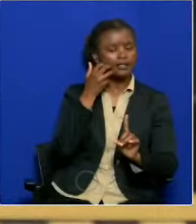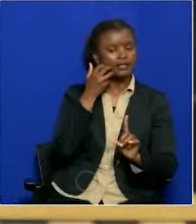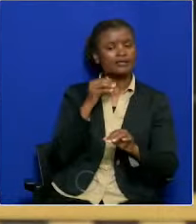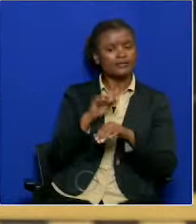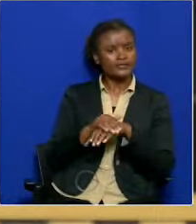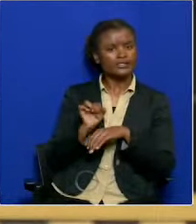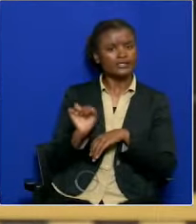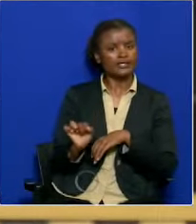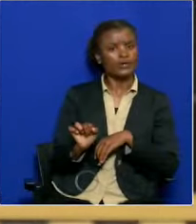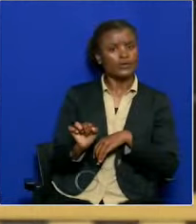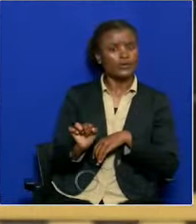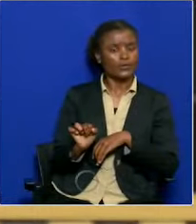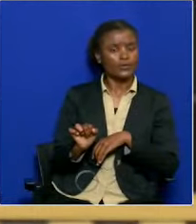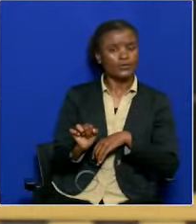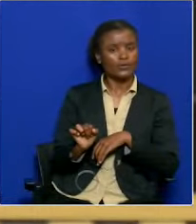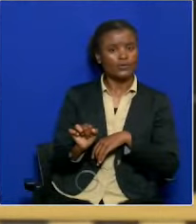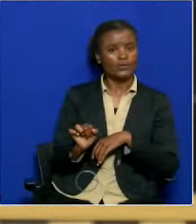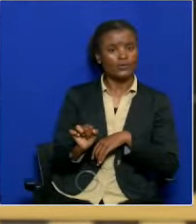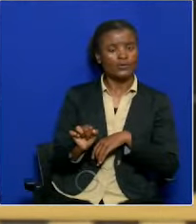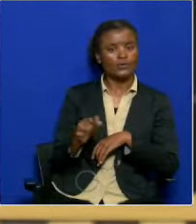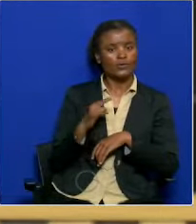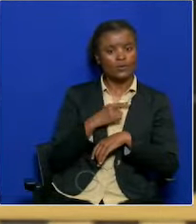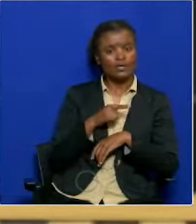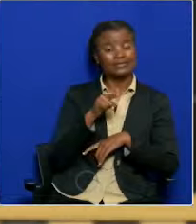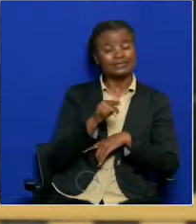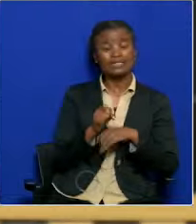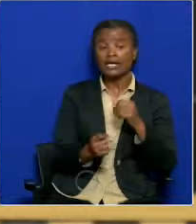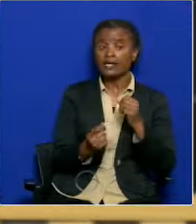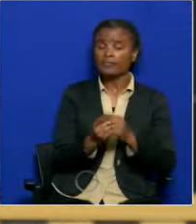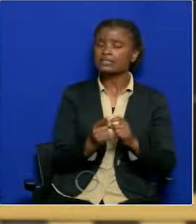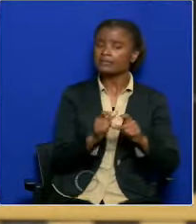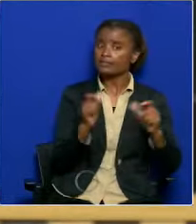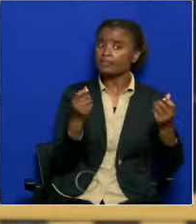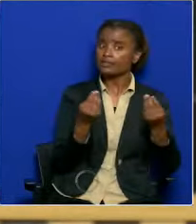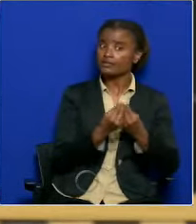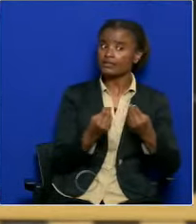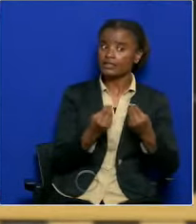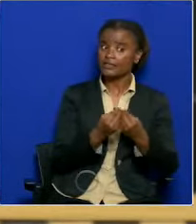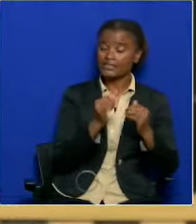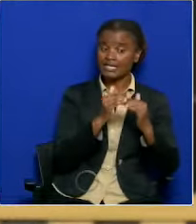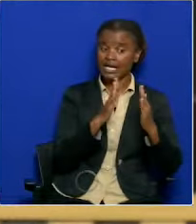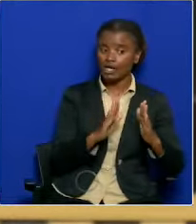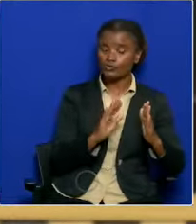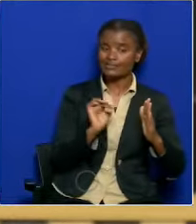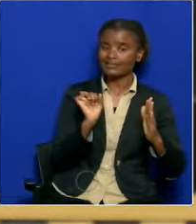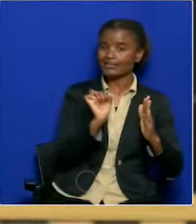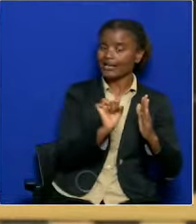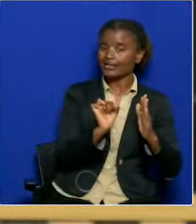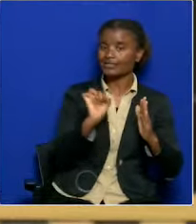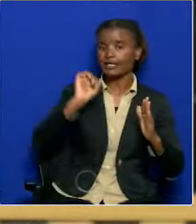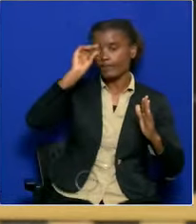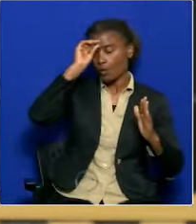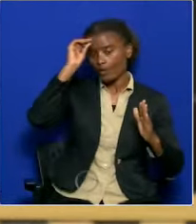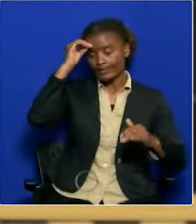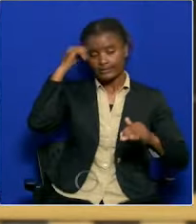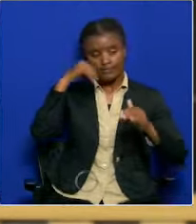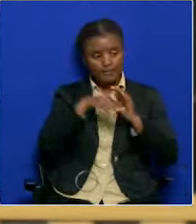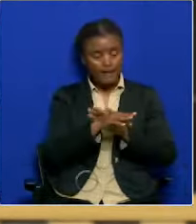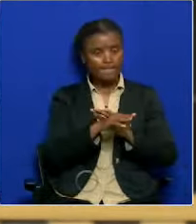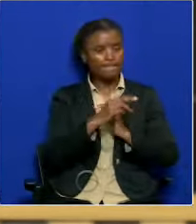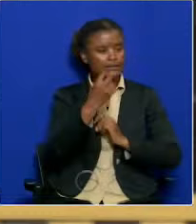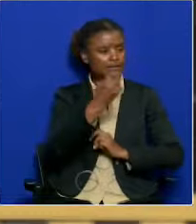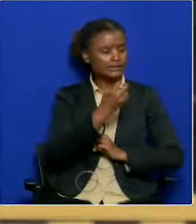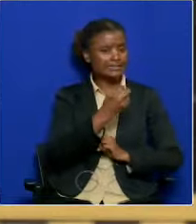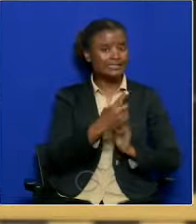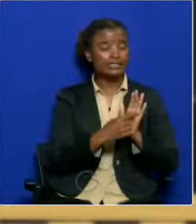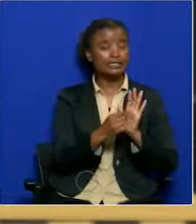moment that there's a raid on his property, at his home on the 6th and later